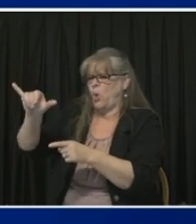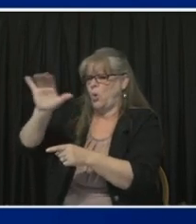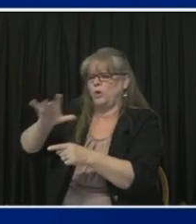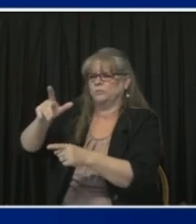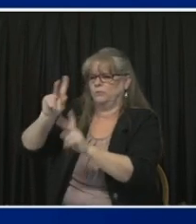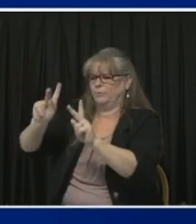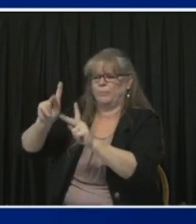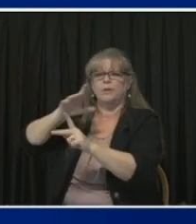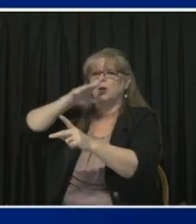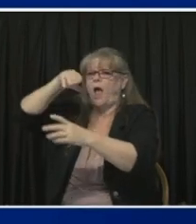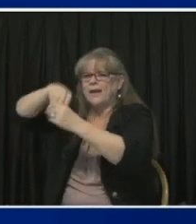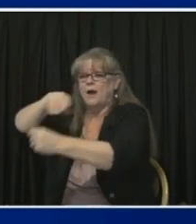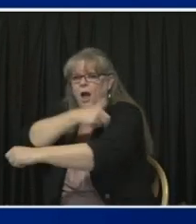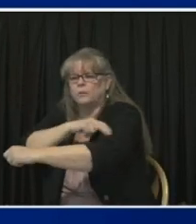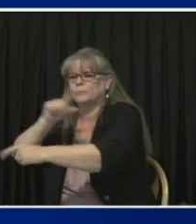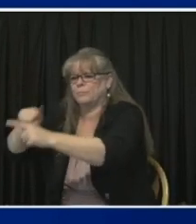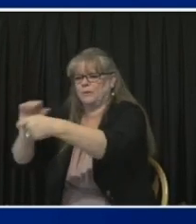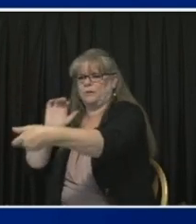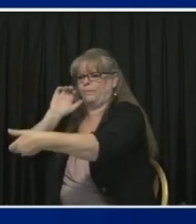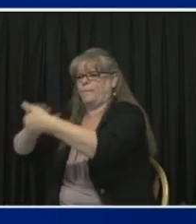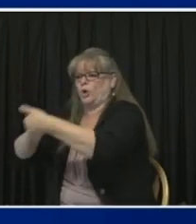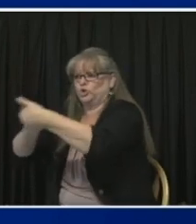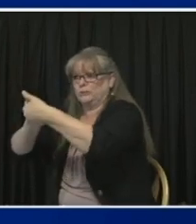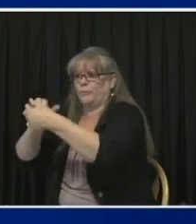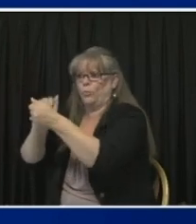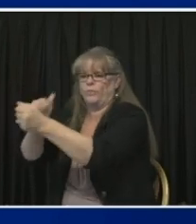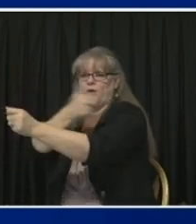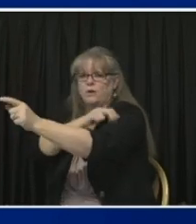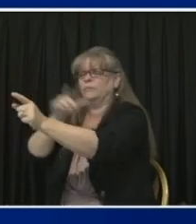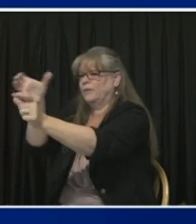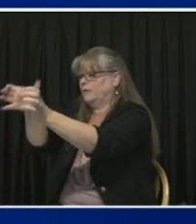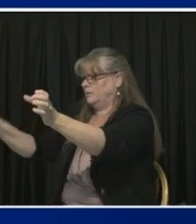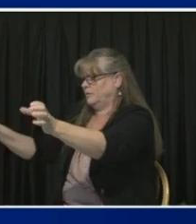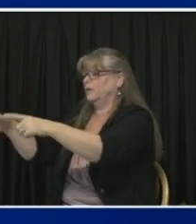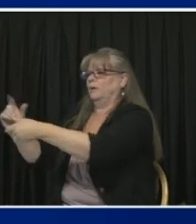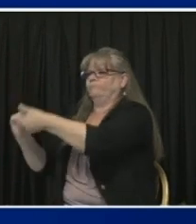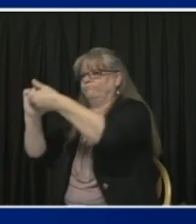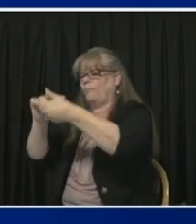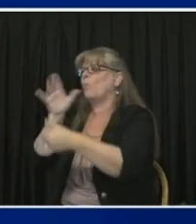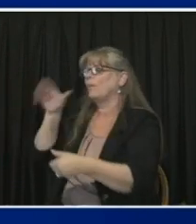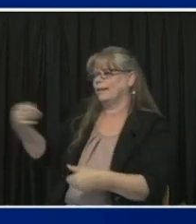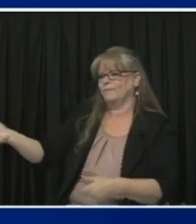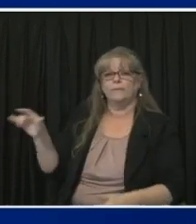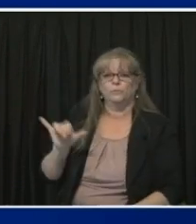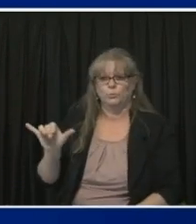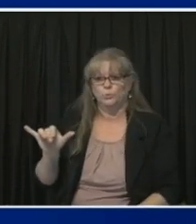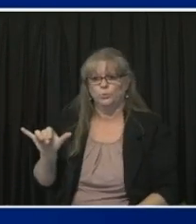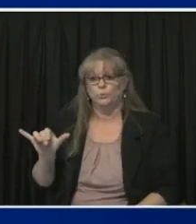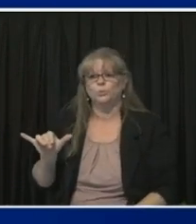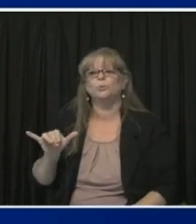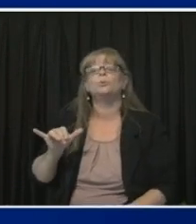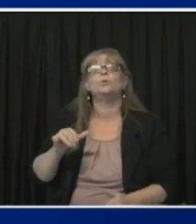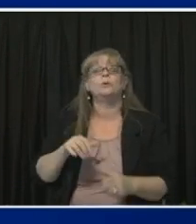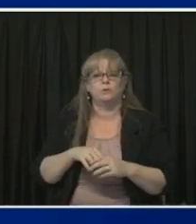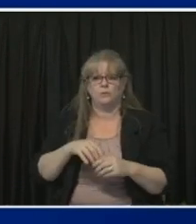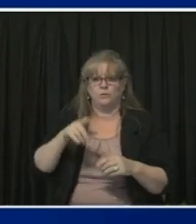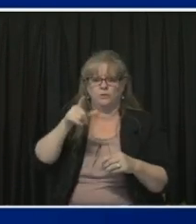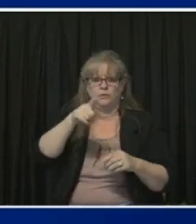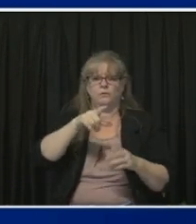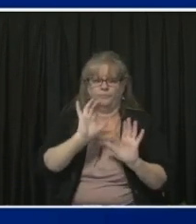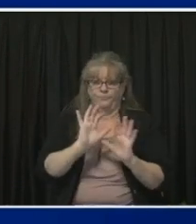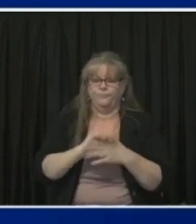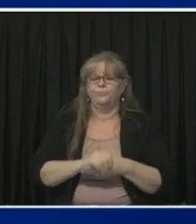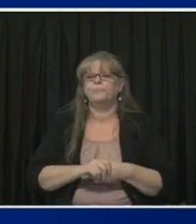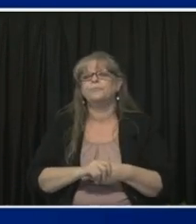then smaller amounts going to other folks, including emergency operation people. We're still working as hard as we can to